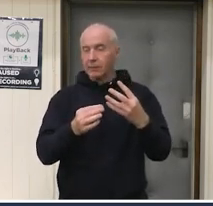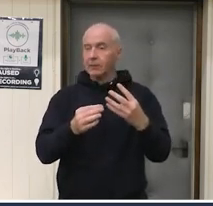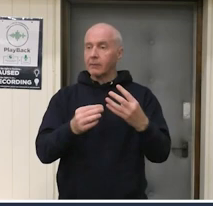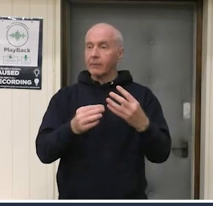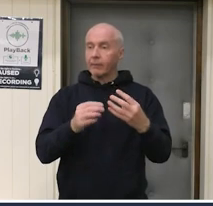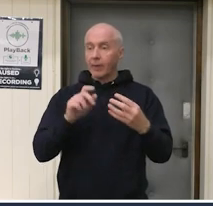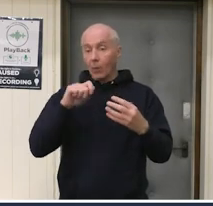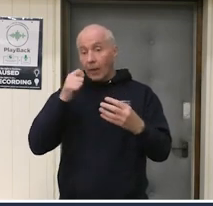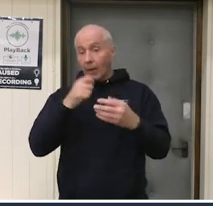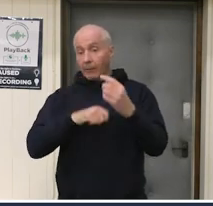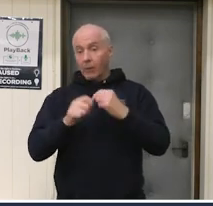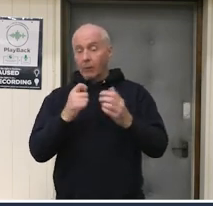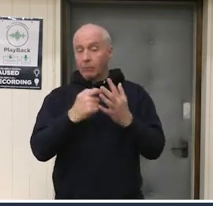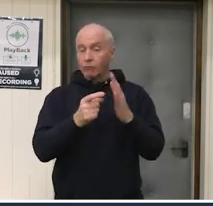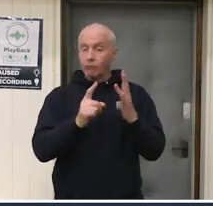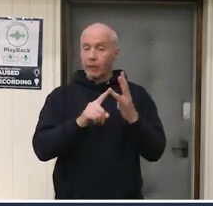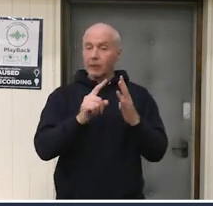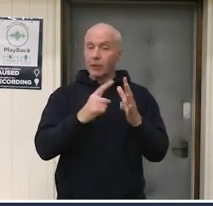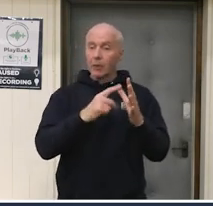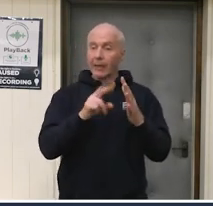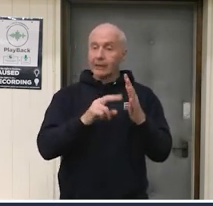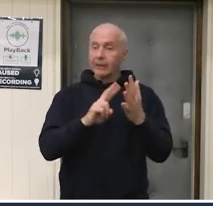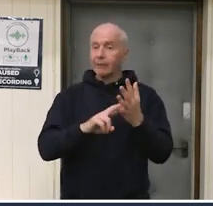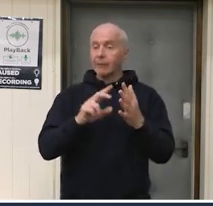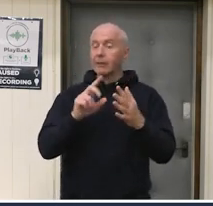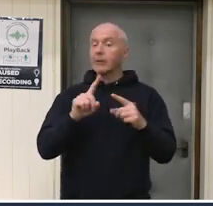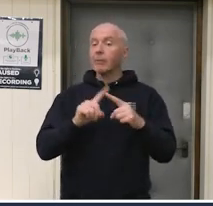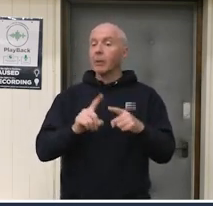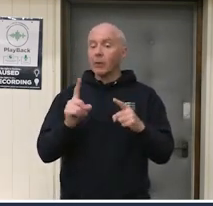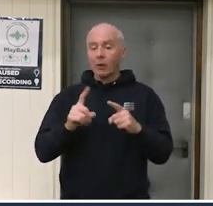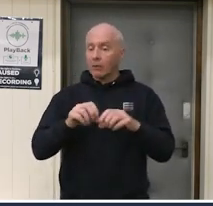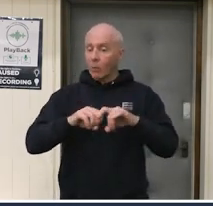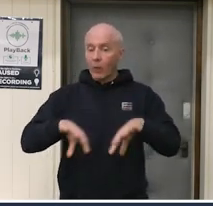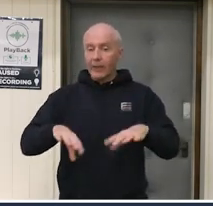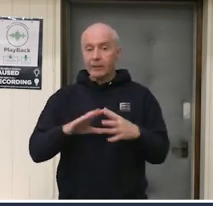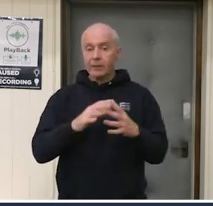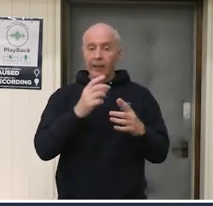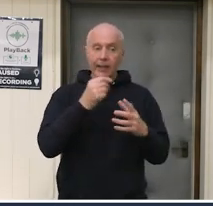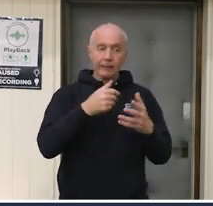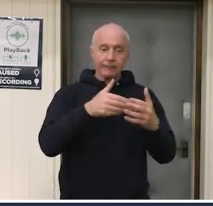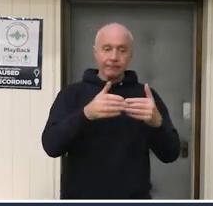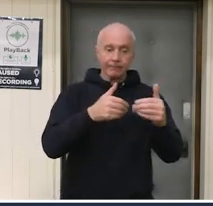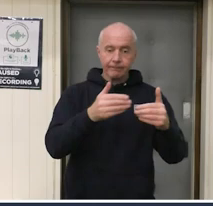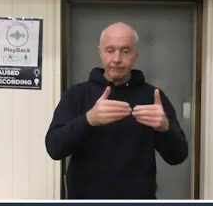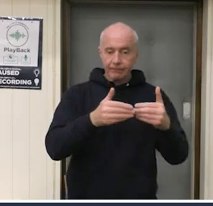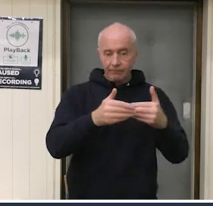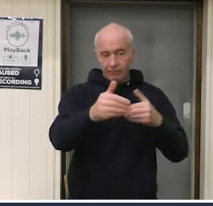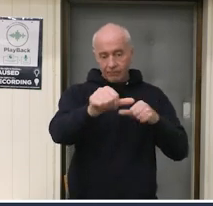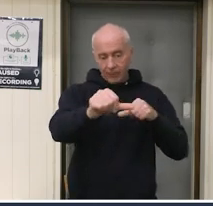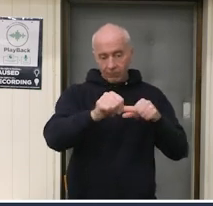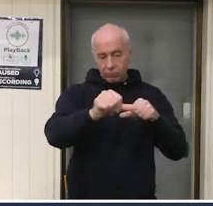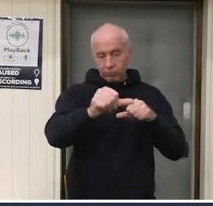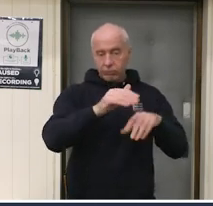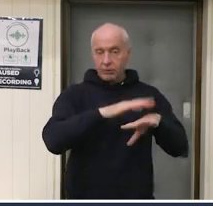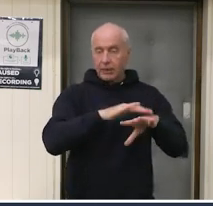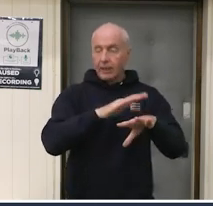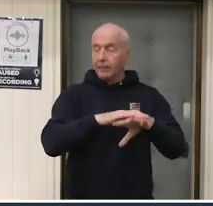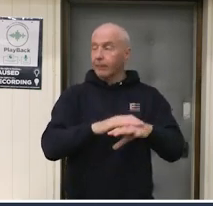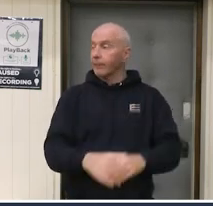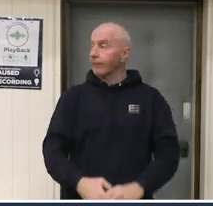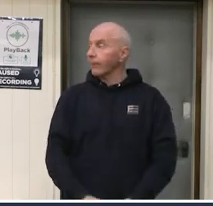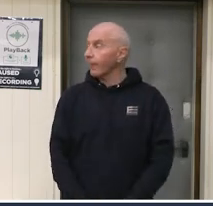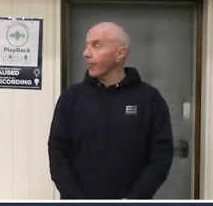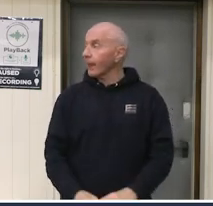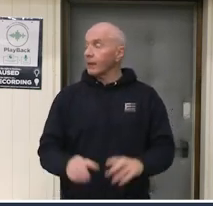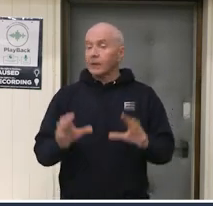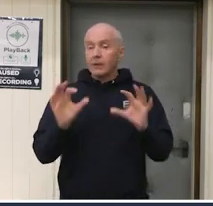They will become radioactive, but it won't be long-lived radioactive waste. It's stuff that's dealable within a lifetime, right? So this is good. So there's no such